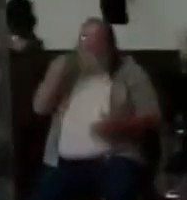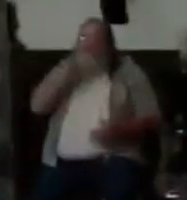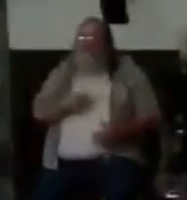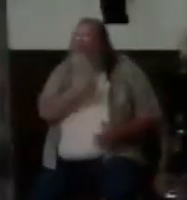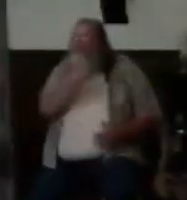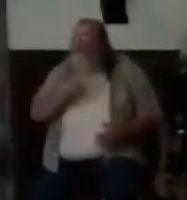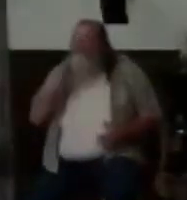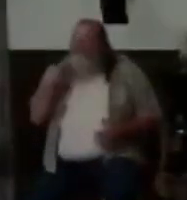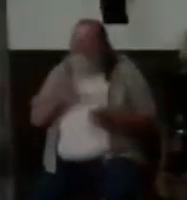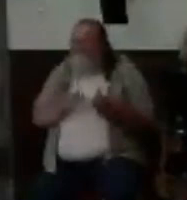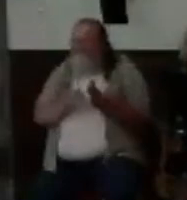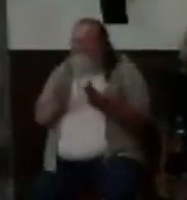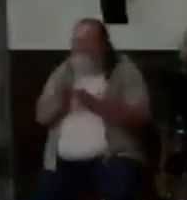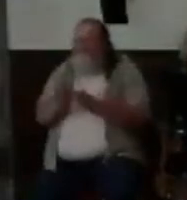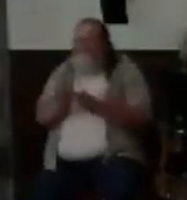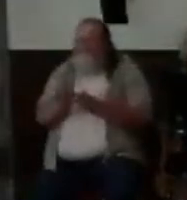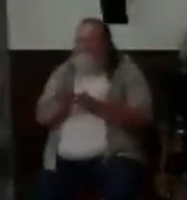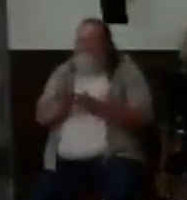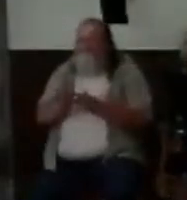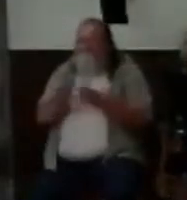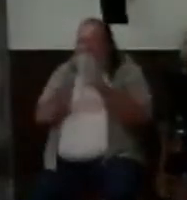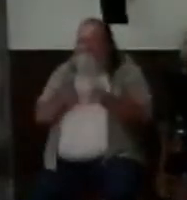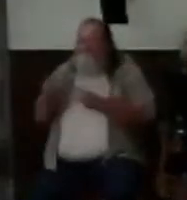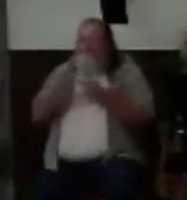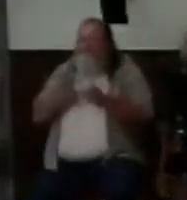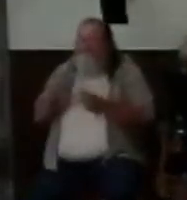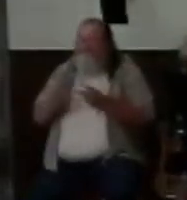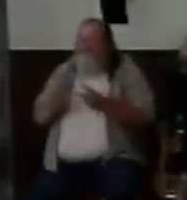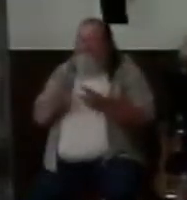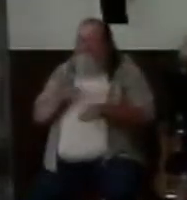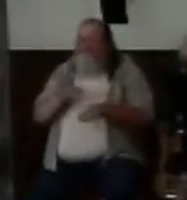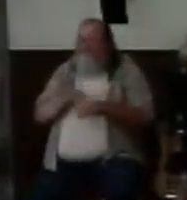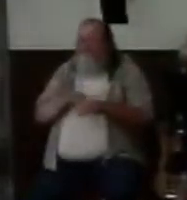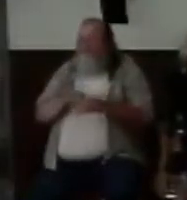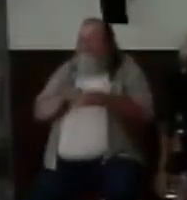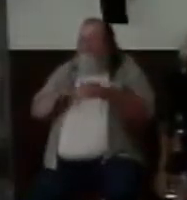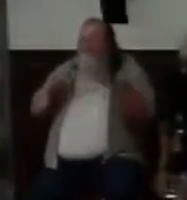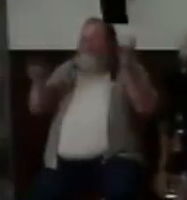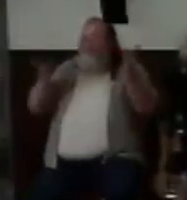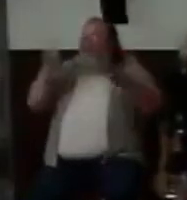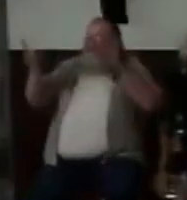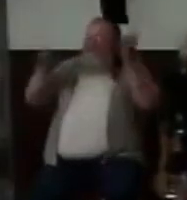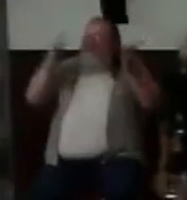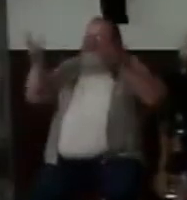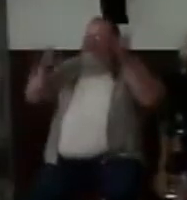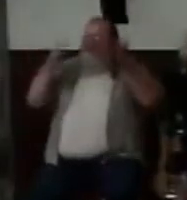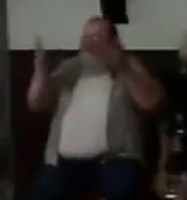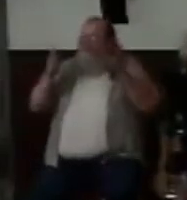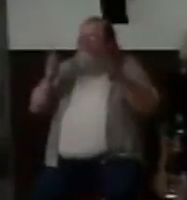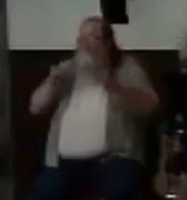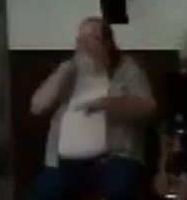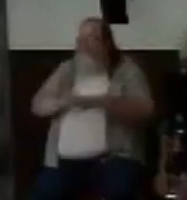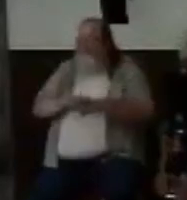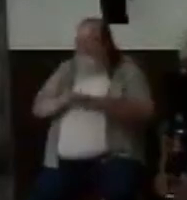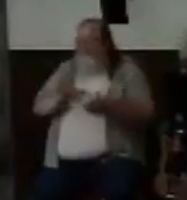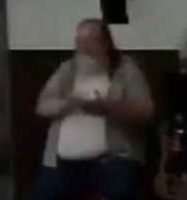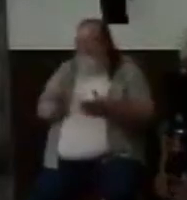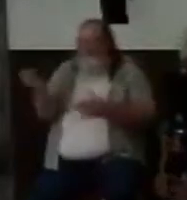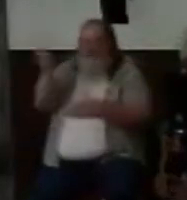The people at the festival were saying, on that day, the Lord alone will be